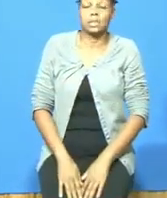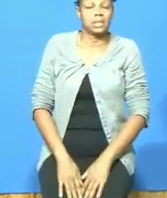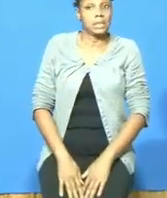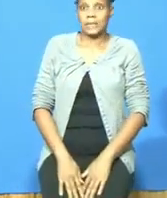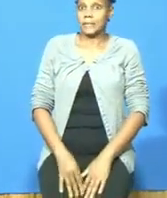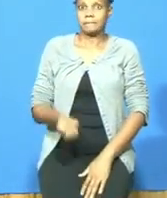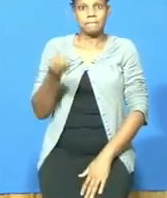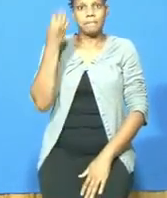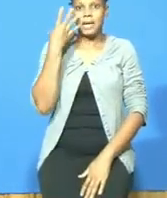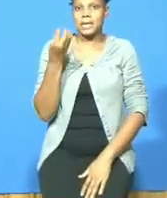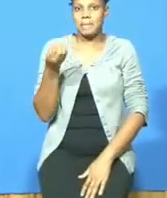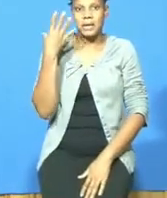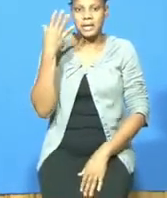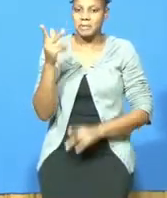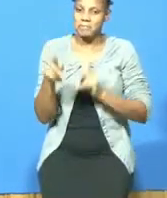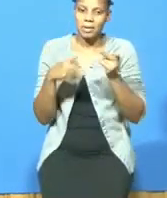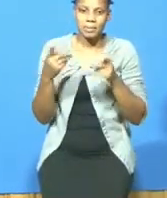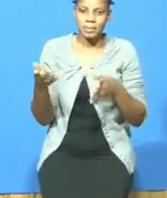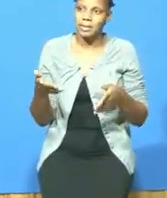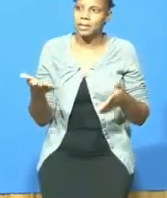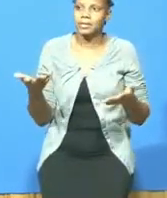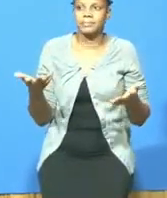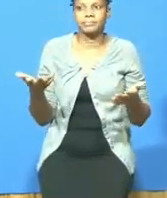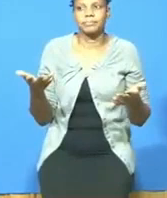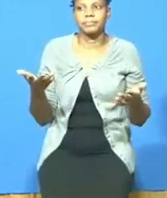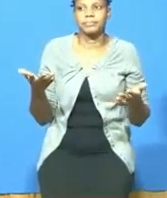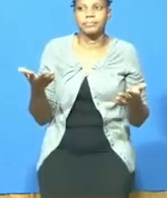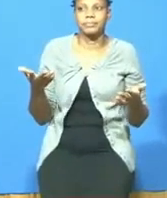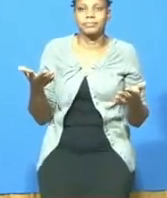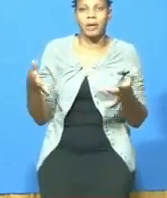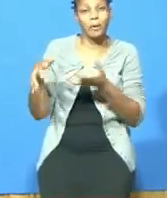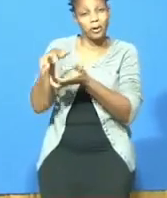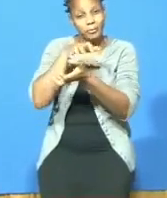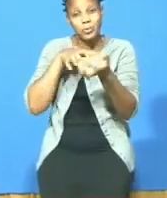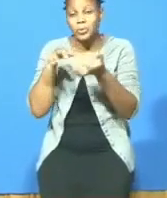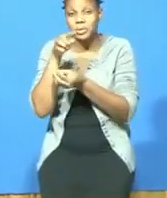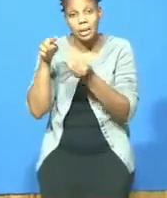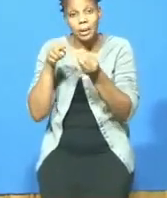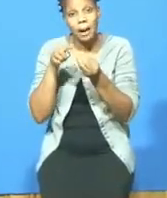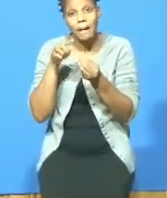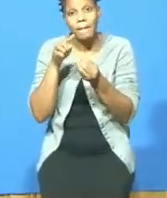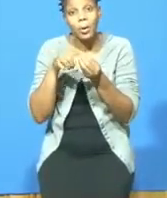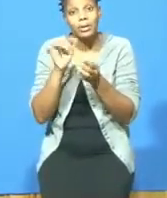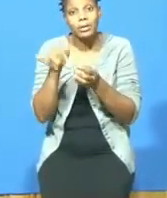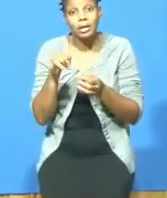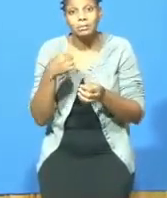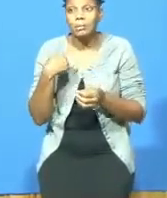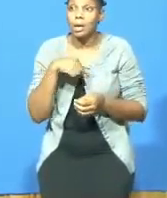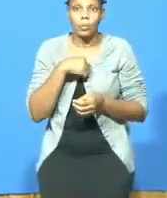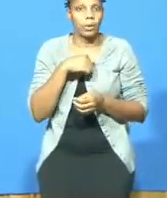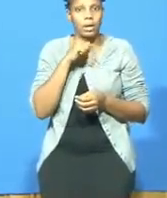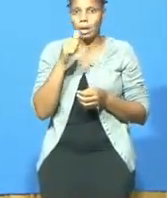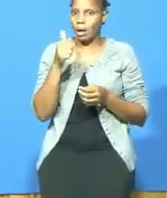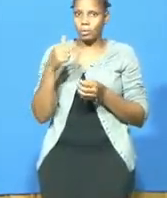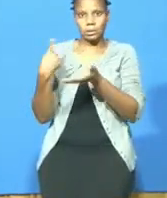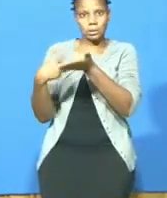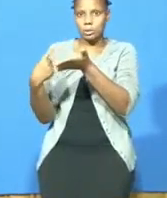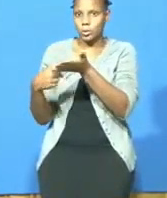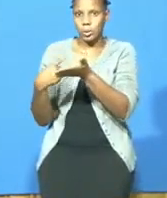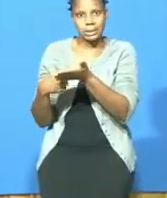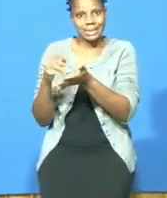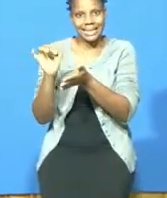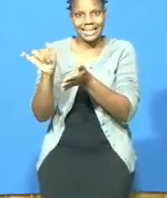are just plainly being confused about. But we are not going to go into